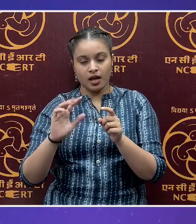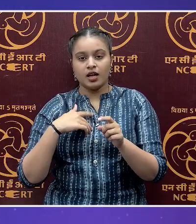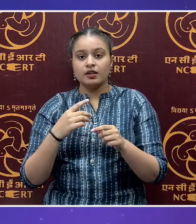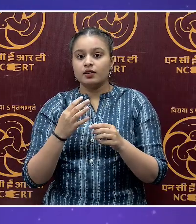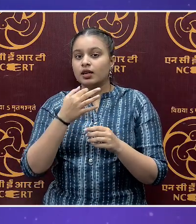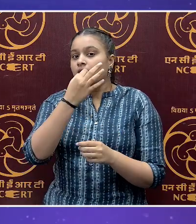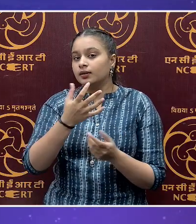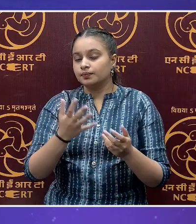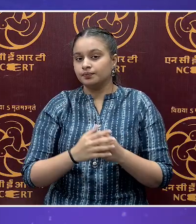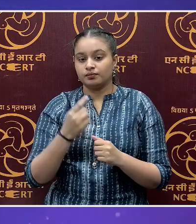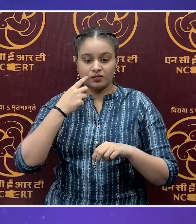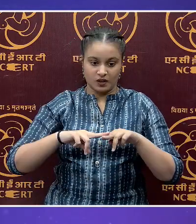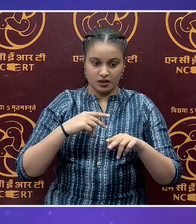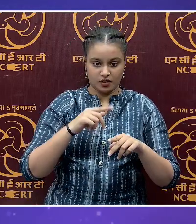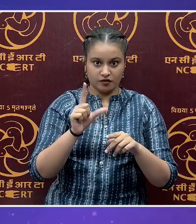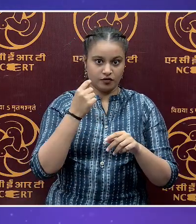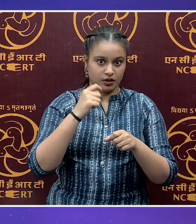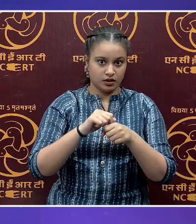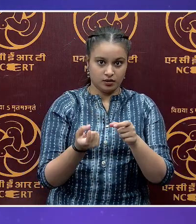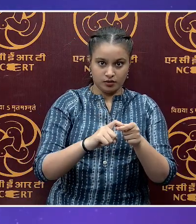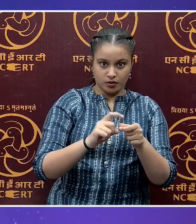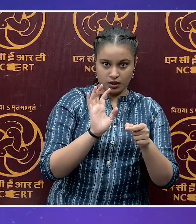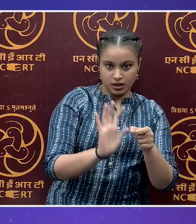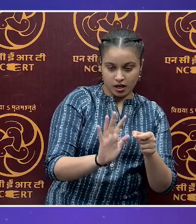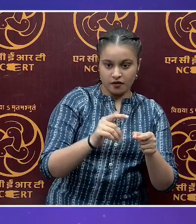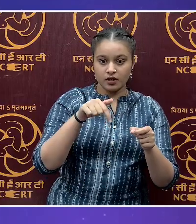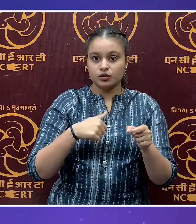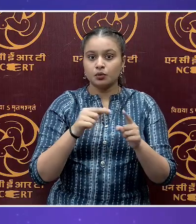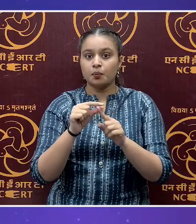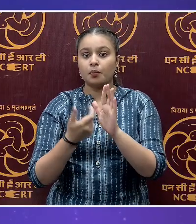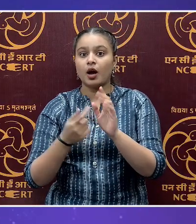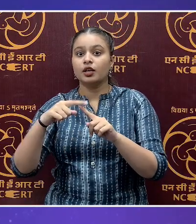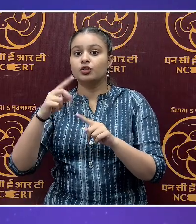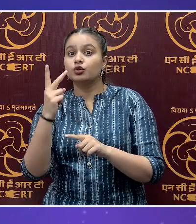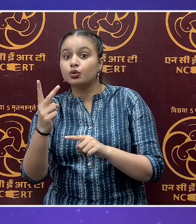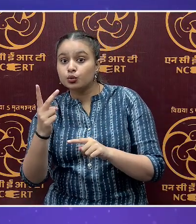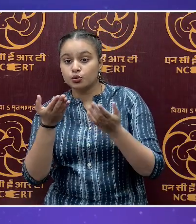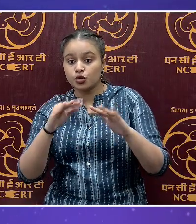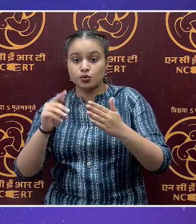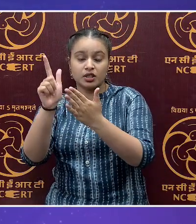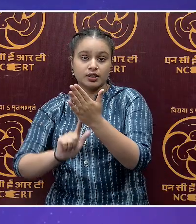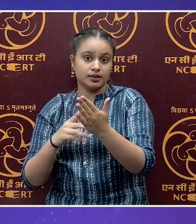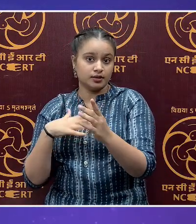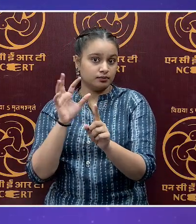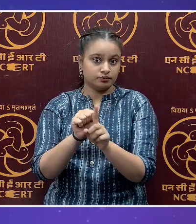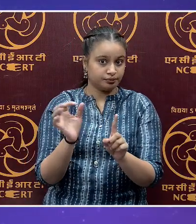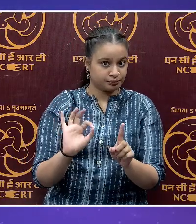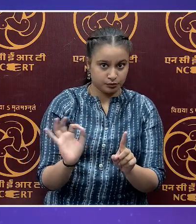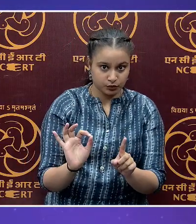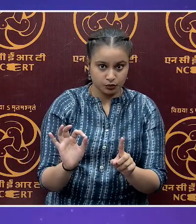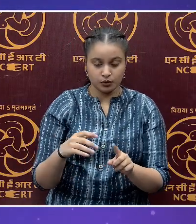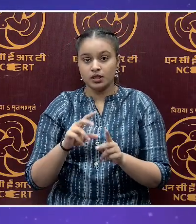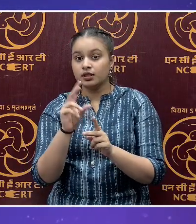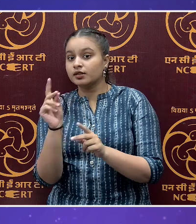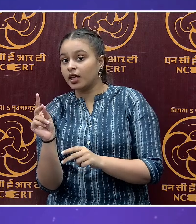that if I am logging in over there, but I could not found the part 2 screening list of the students, what should I do? And second one is that they are